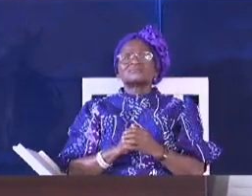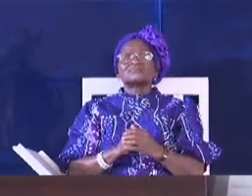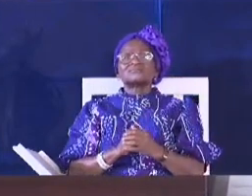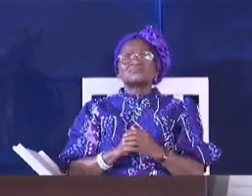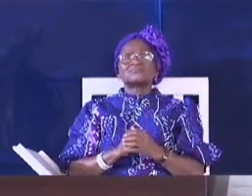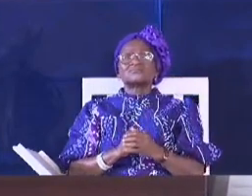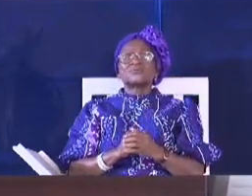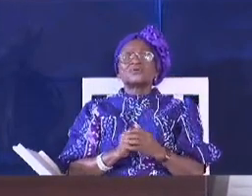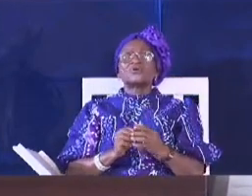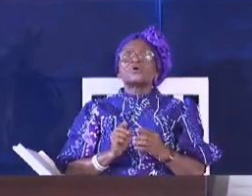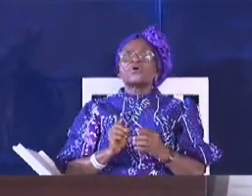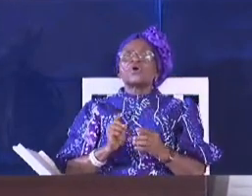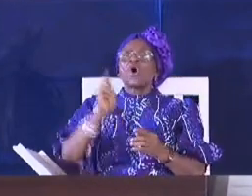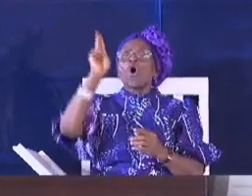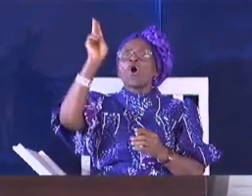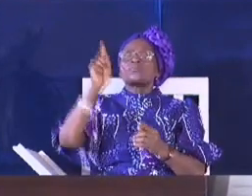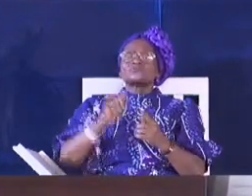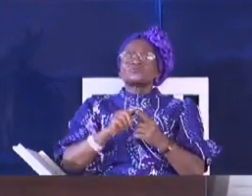Up to now,